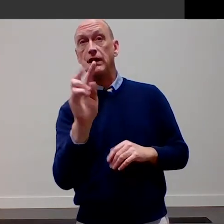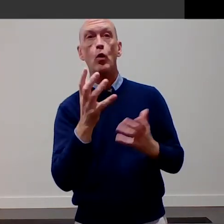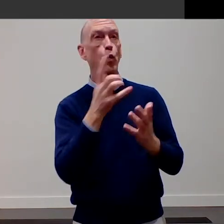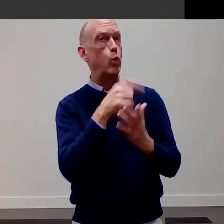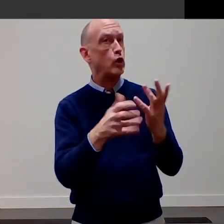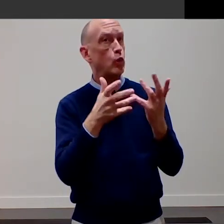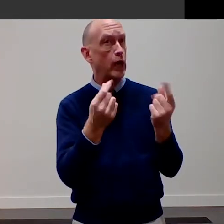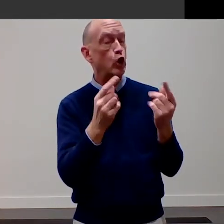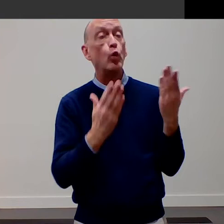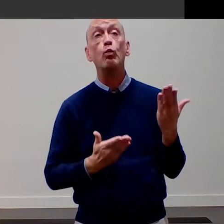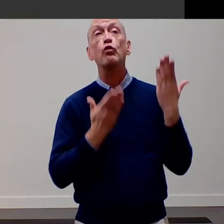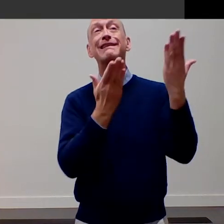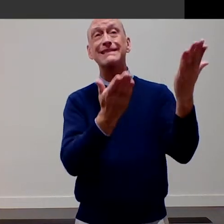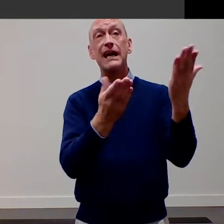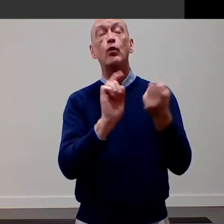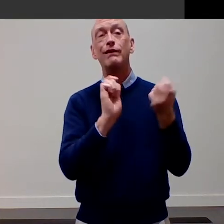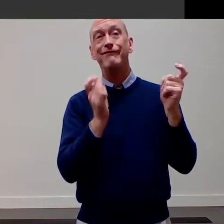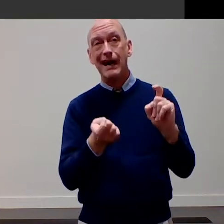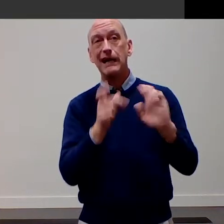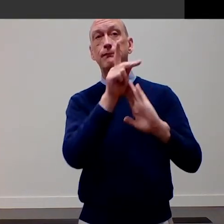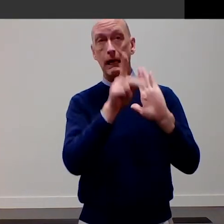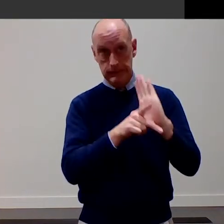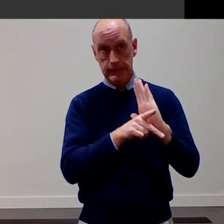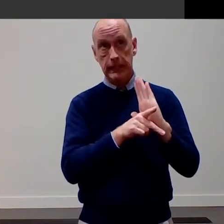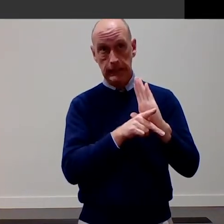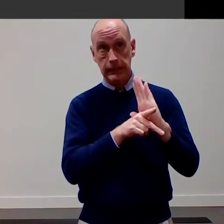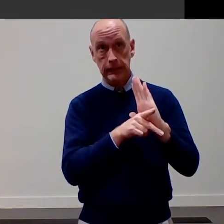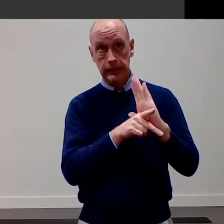is to present the revised policy